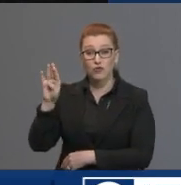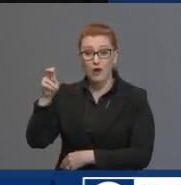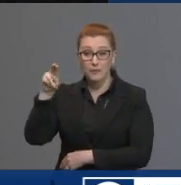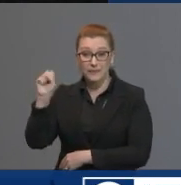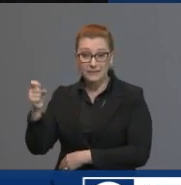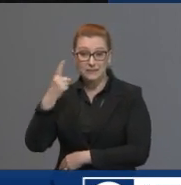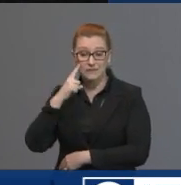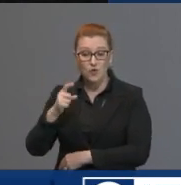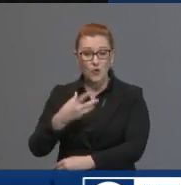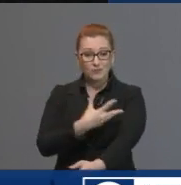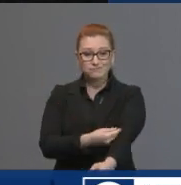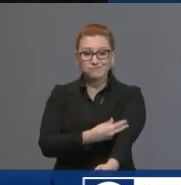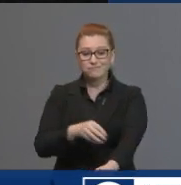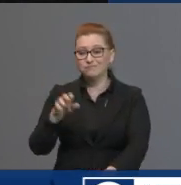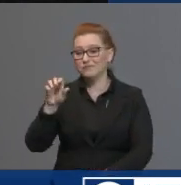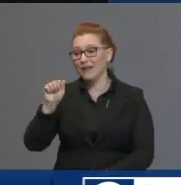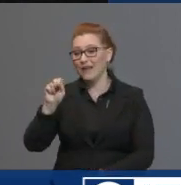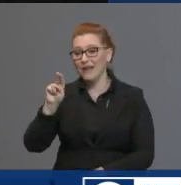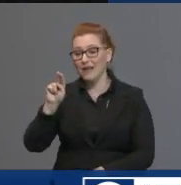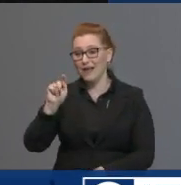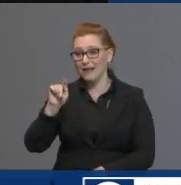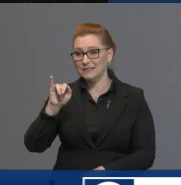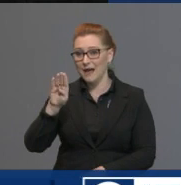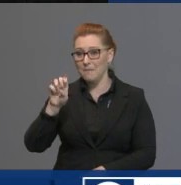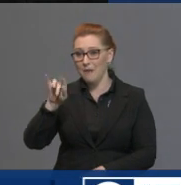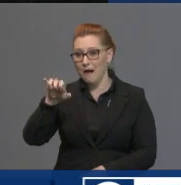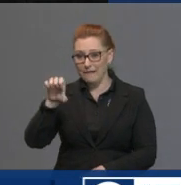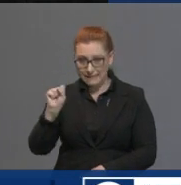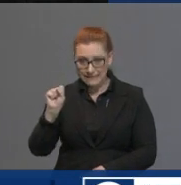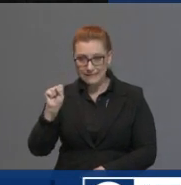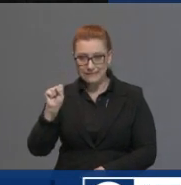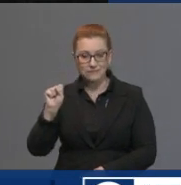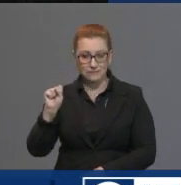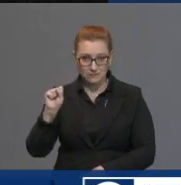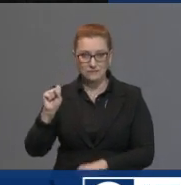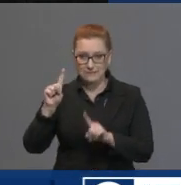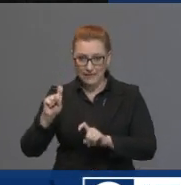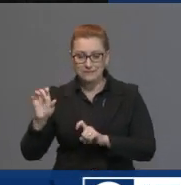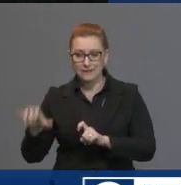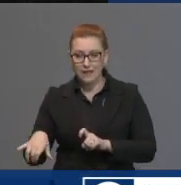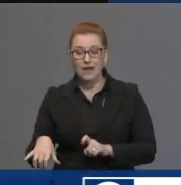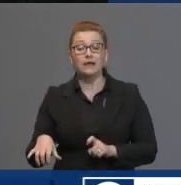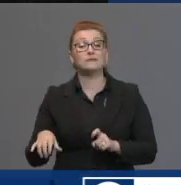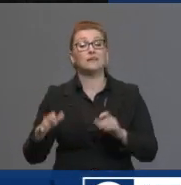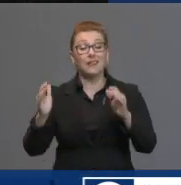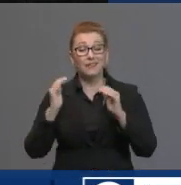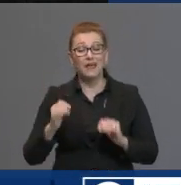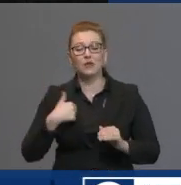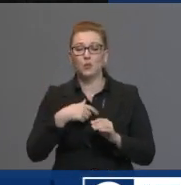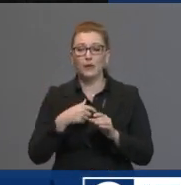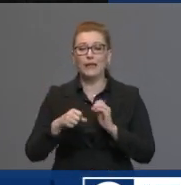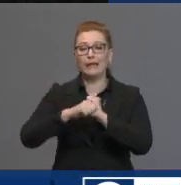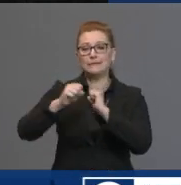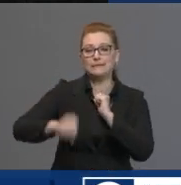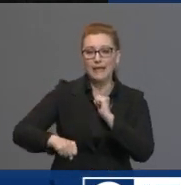we extended the Stay Home, Stay Healthy, Stay Connected order. So where are we